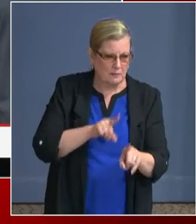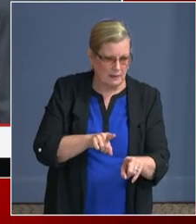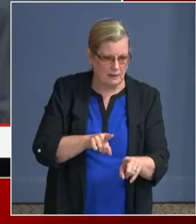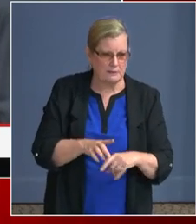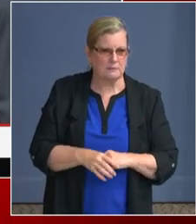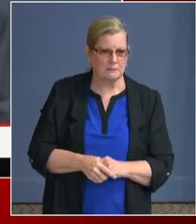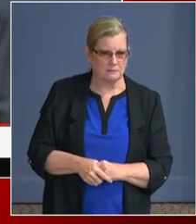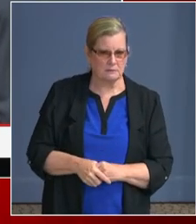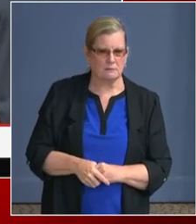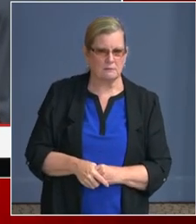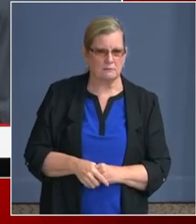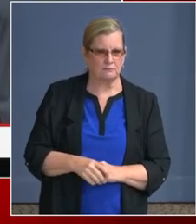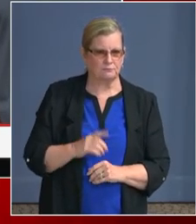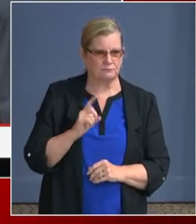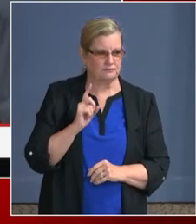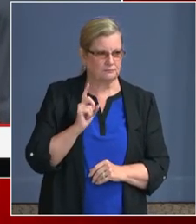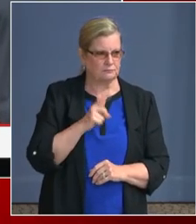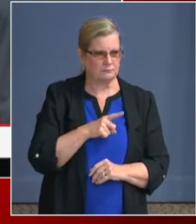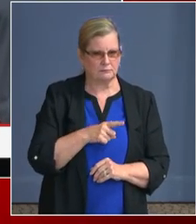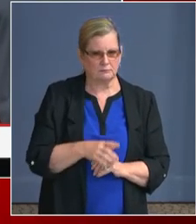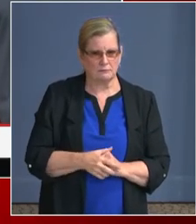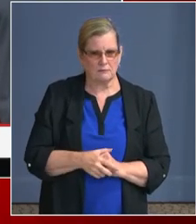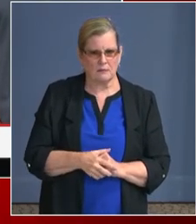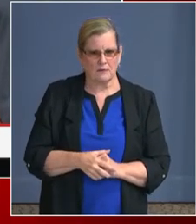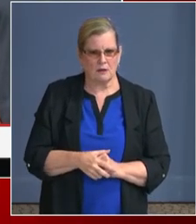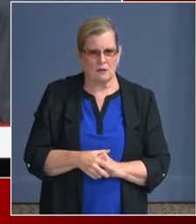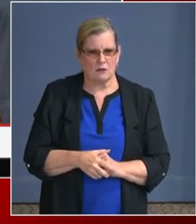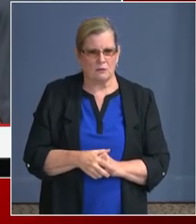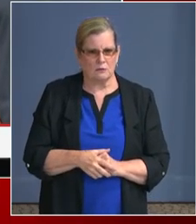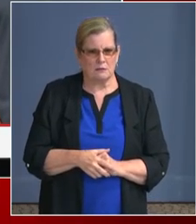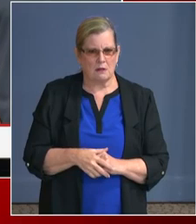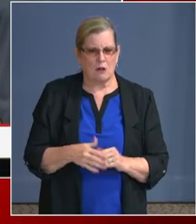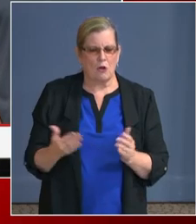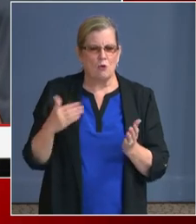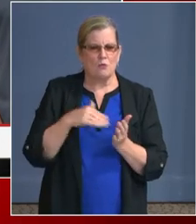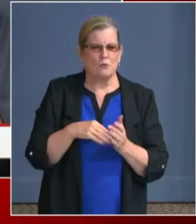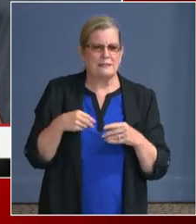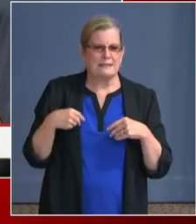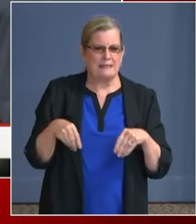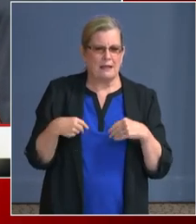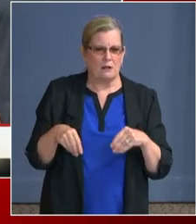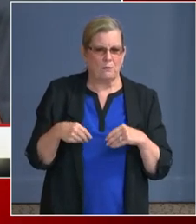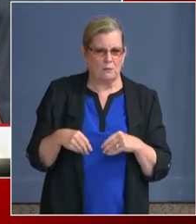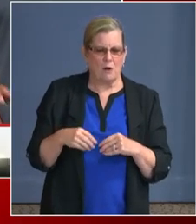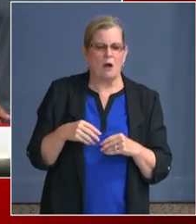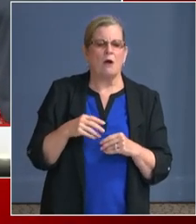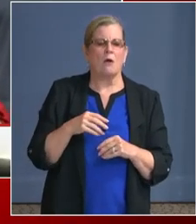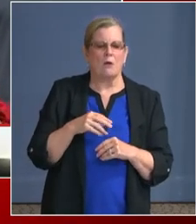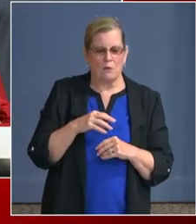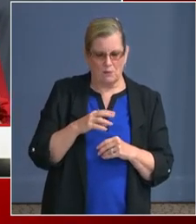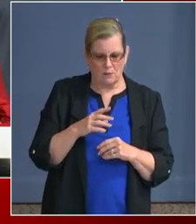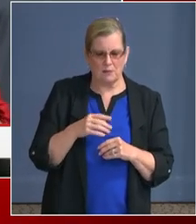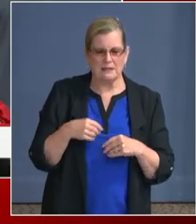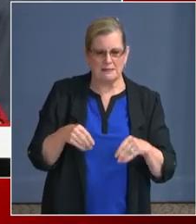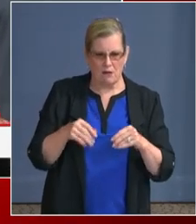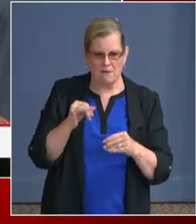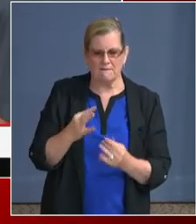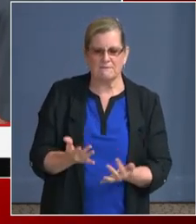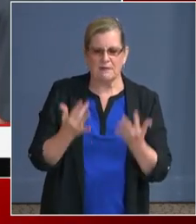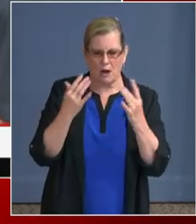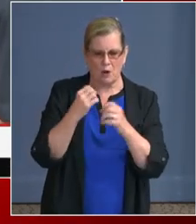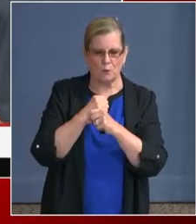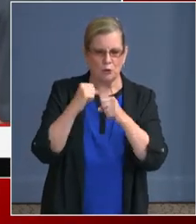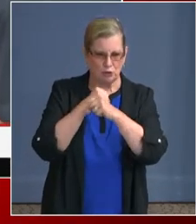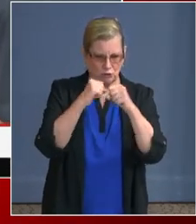Yes, sir. So can I ask about retail fireworks? There, apparently the vendors who do the pop-ups